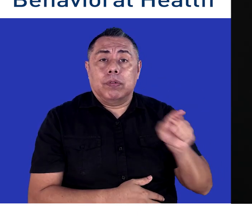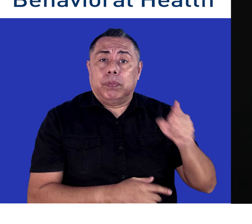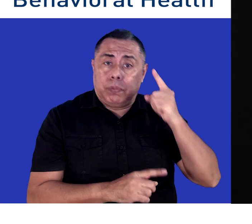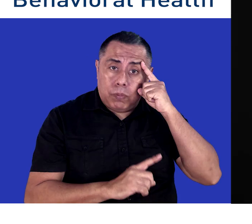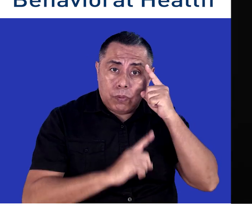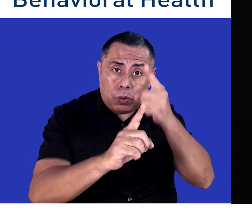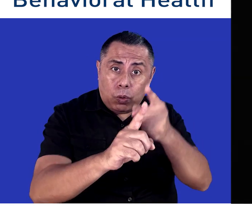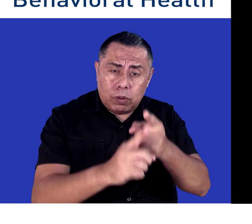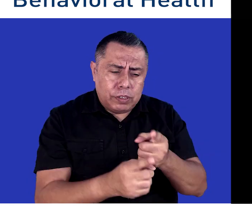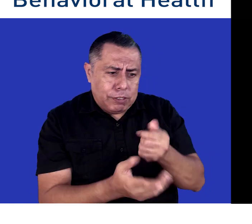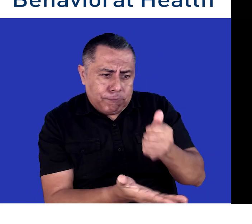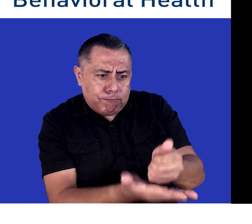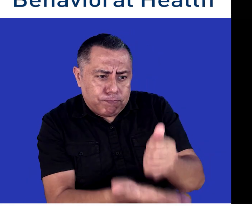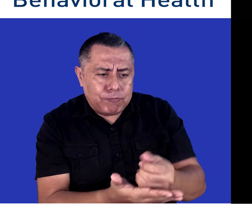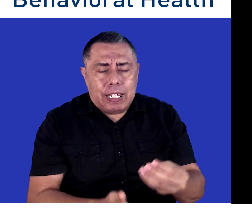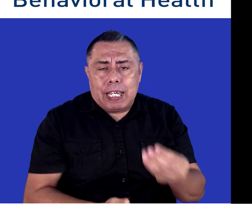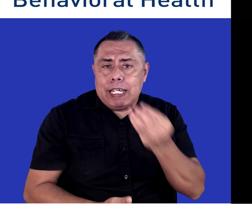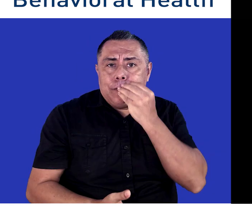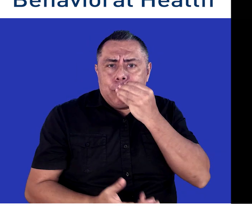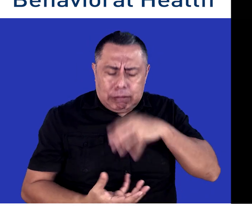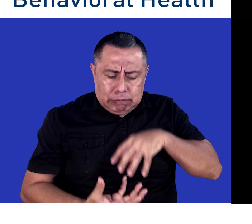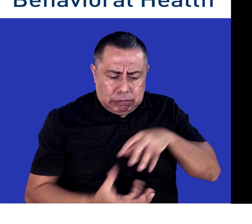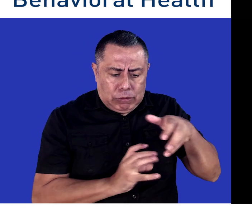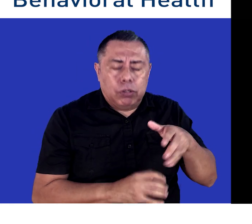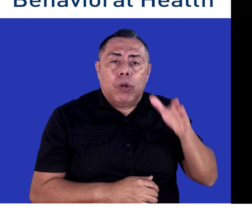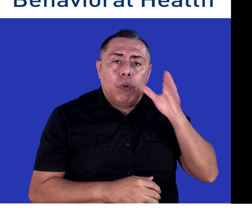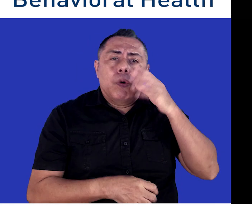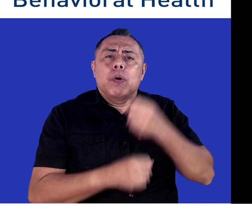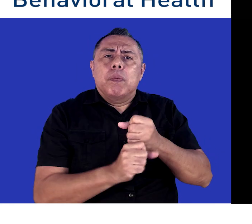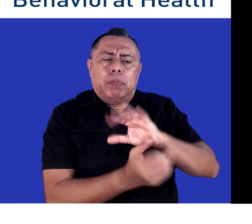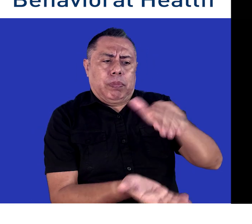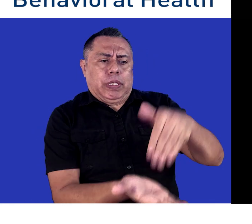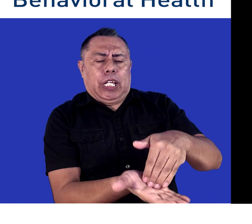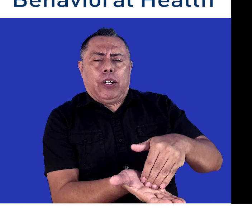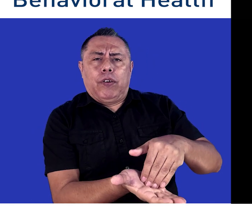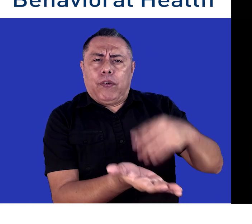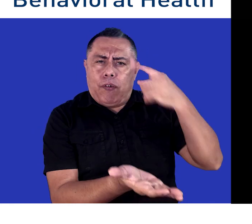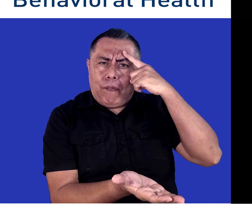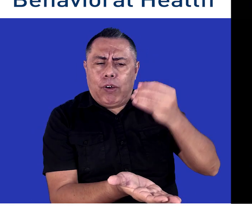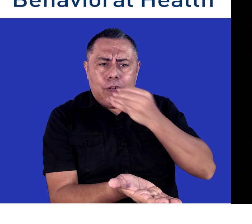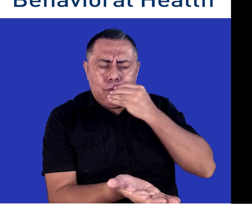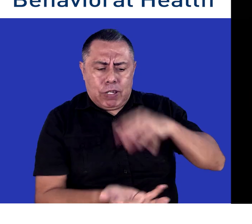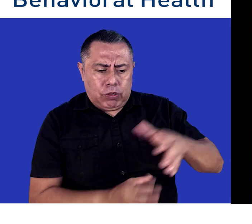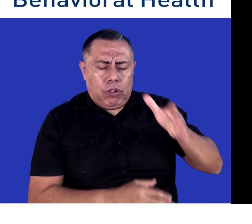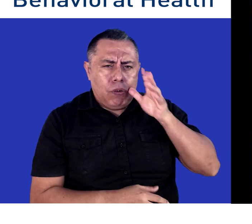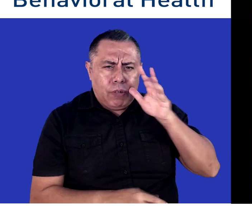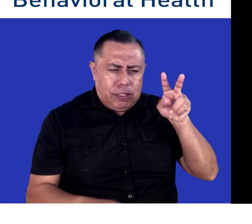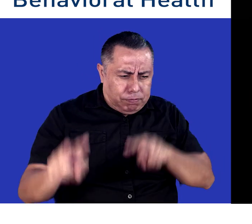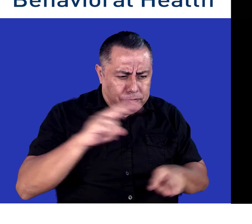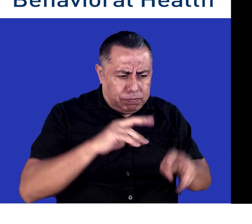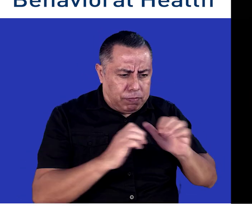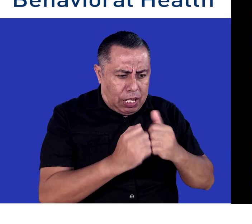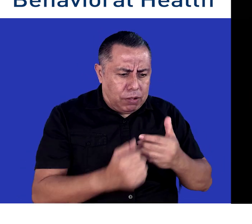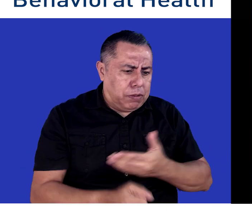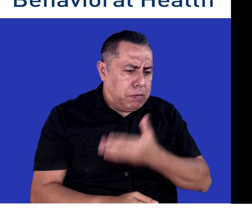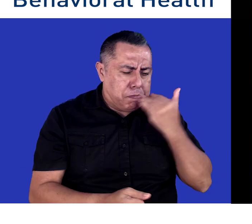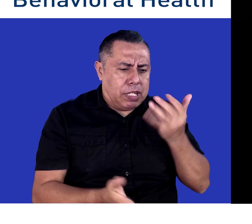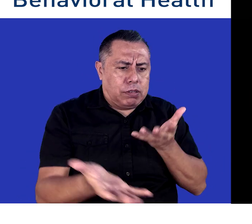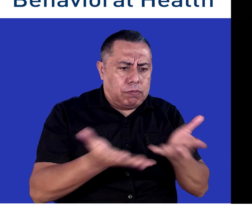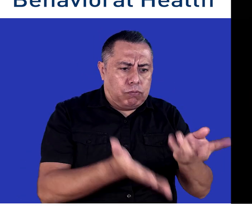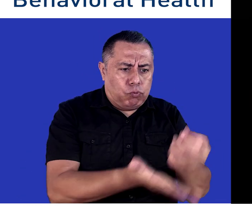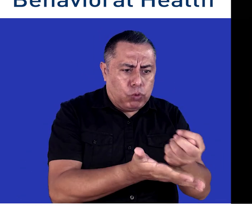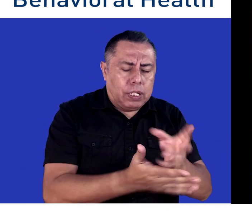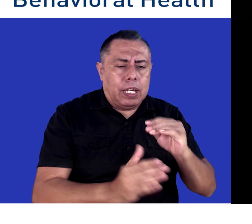to address the challenges of treating eating disorders, this project will create an eating disorder hub where we can examine how to best